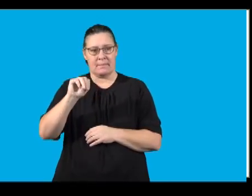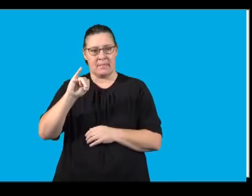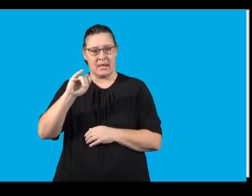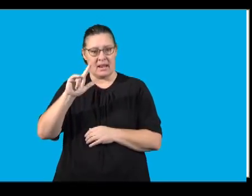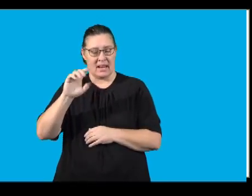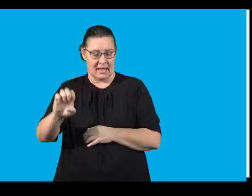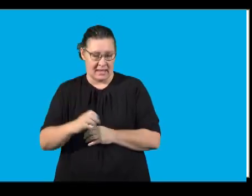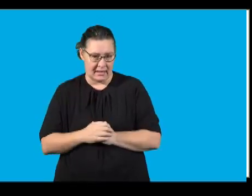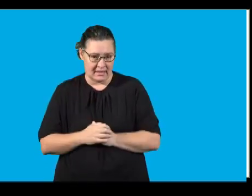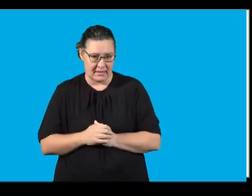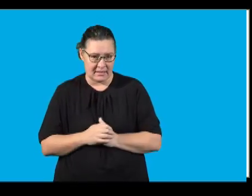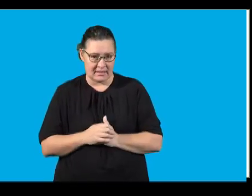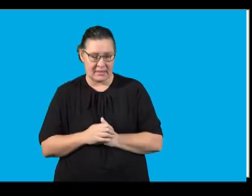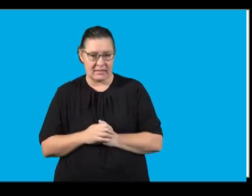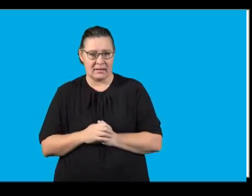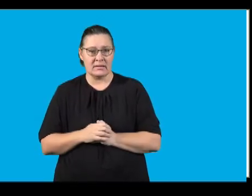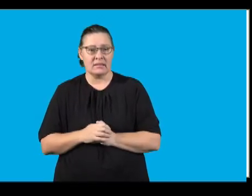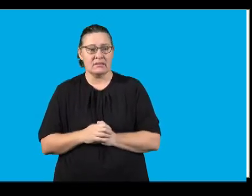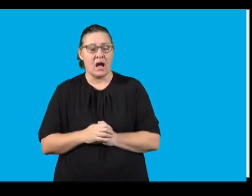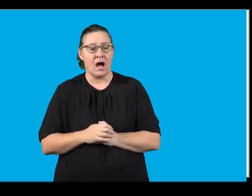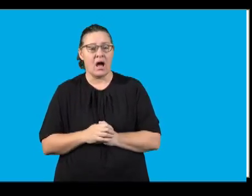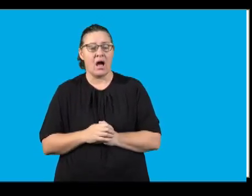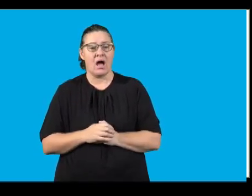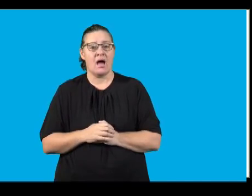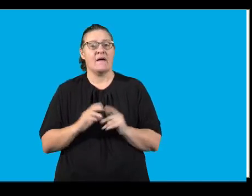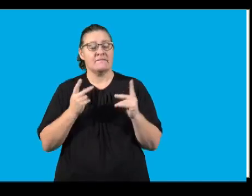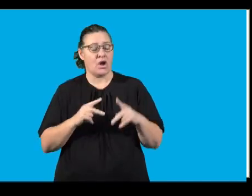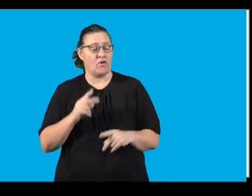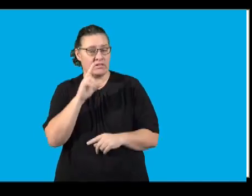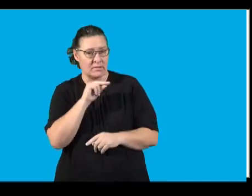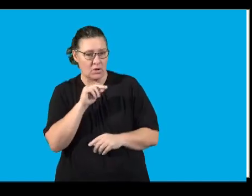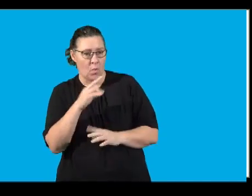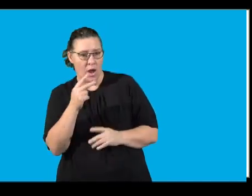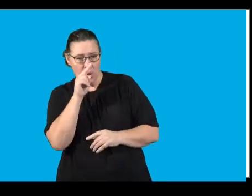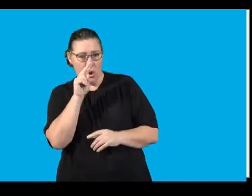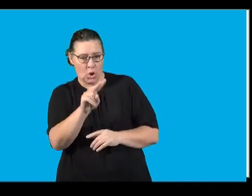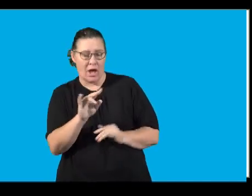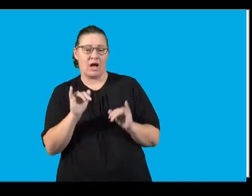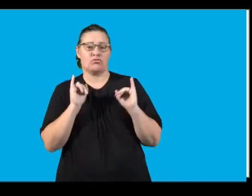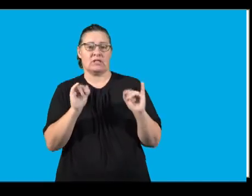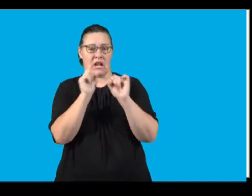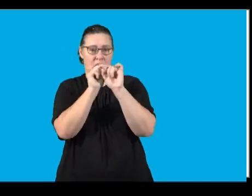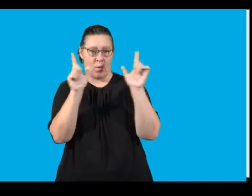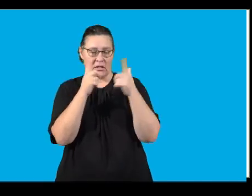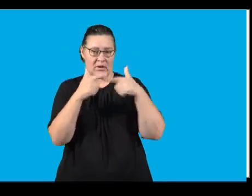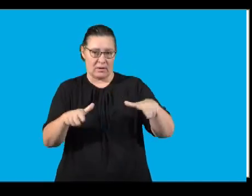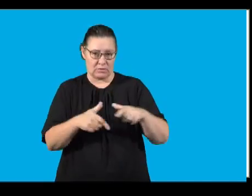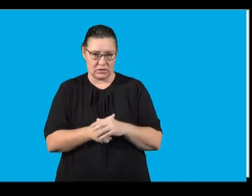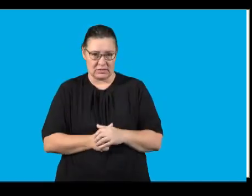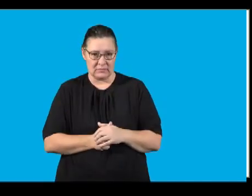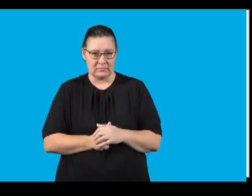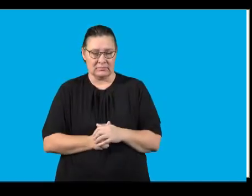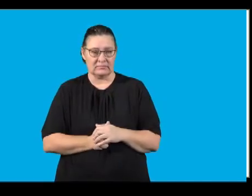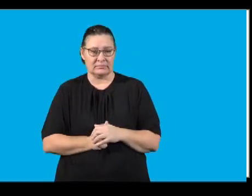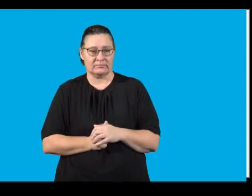a simile. And remember, our figure of speech is also where we look at critical awareness of language. Move on to